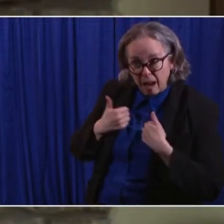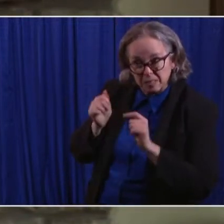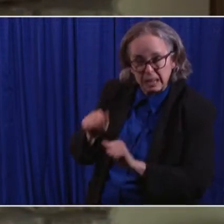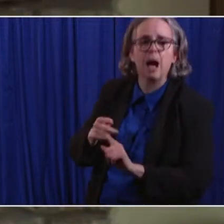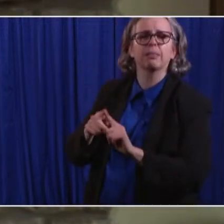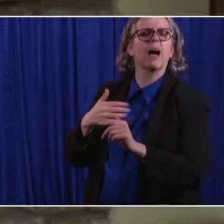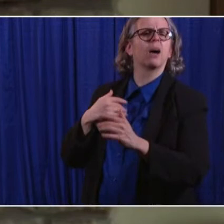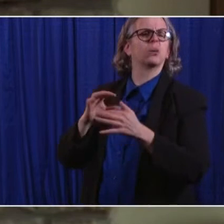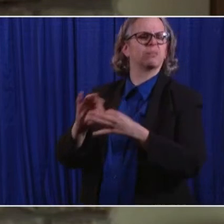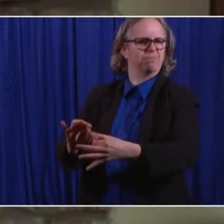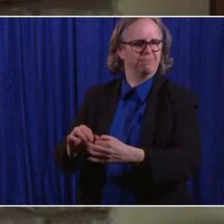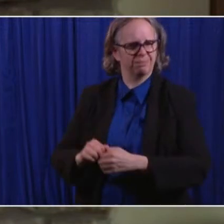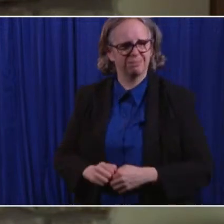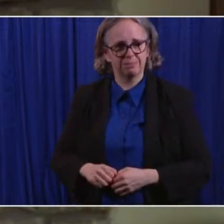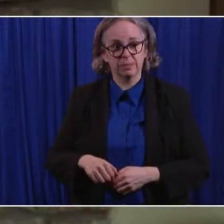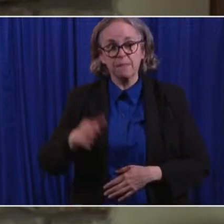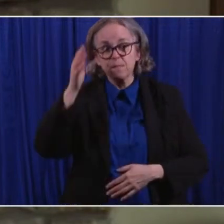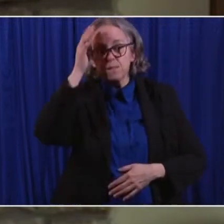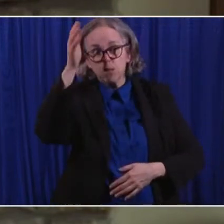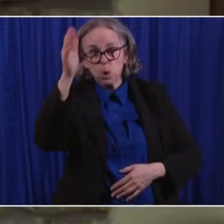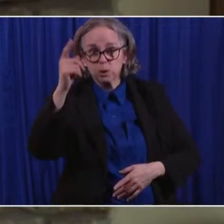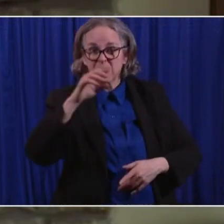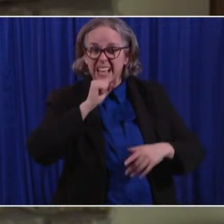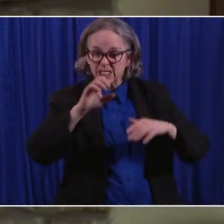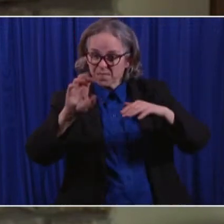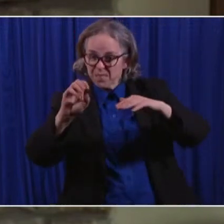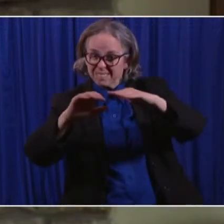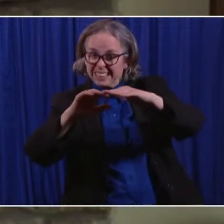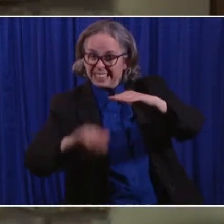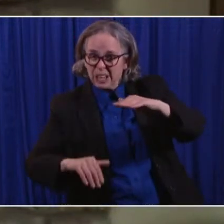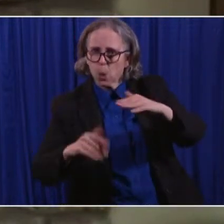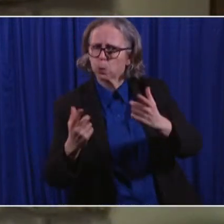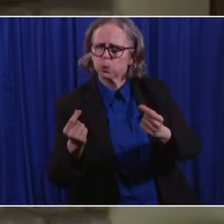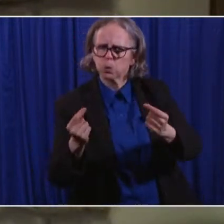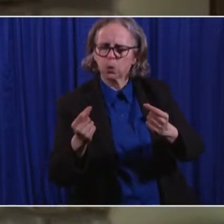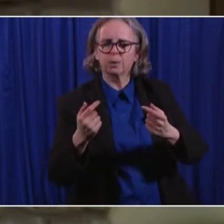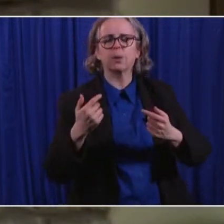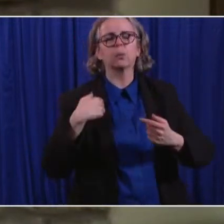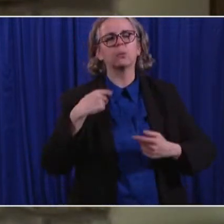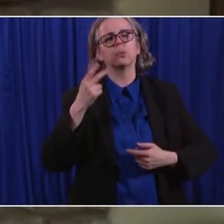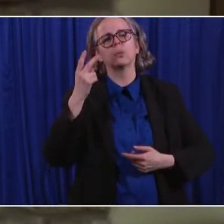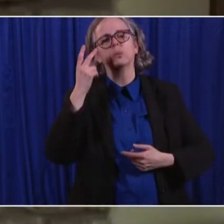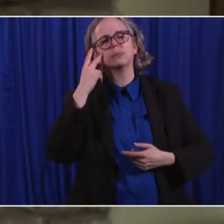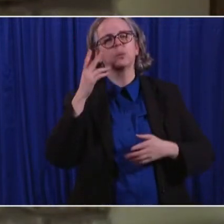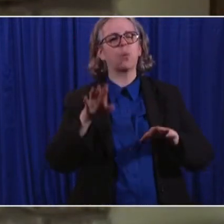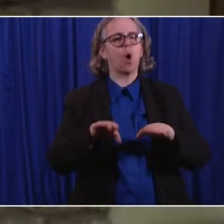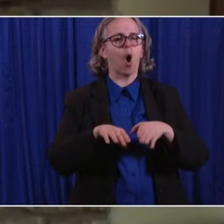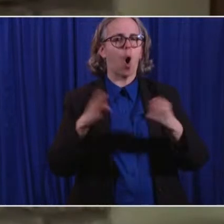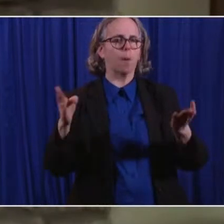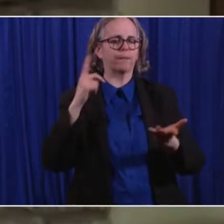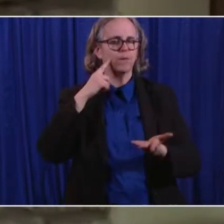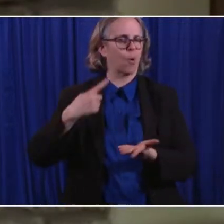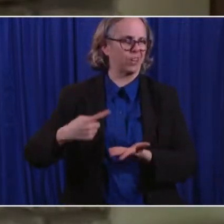table, and we're trying to analyze them. We're open to ideas. We're trying to do the best we can to save lives and to protect